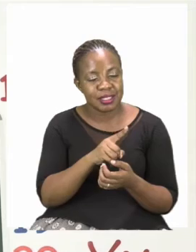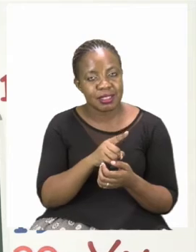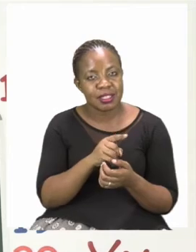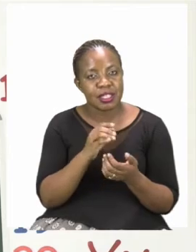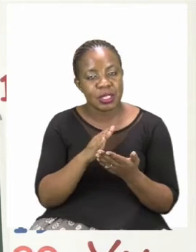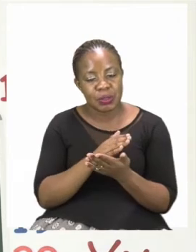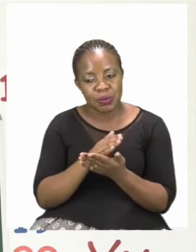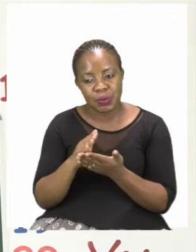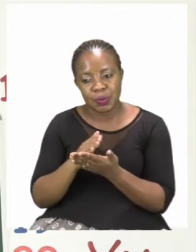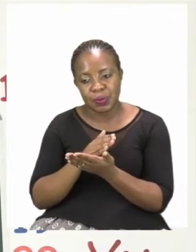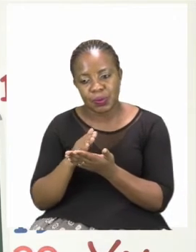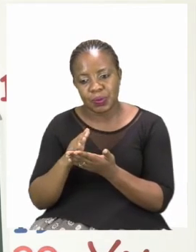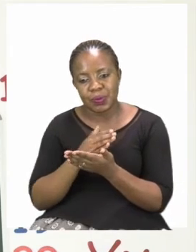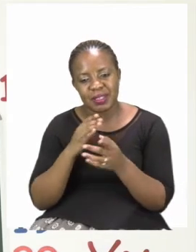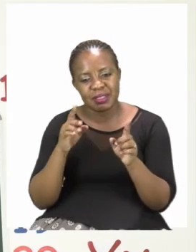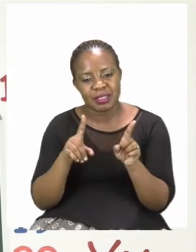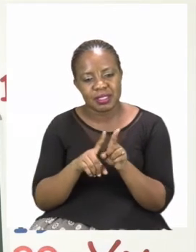chins.